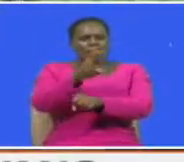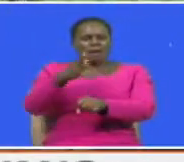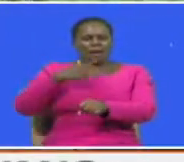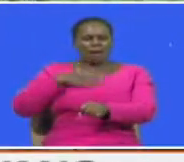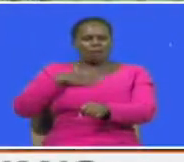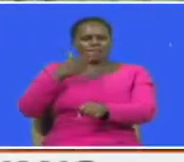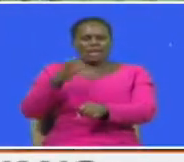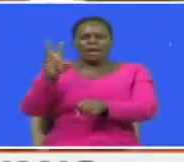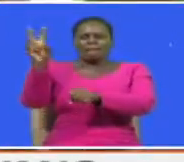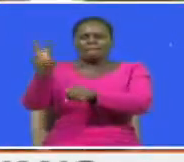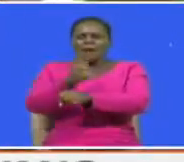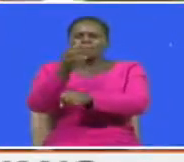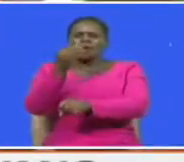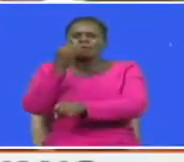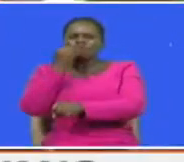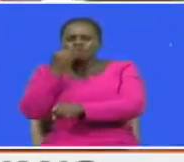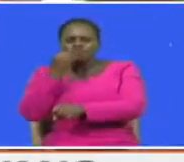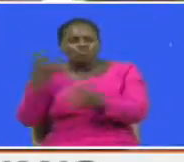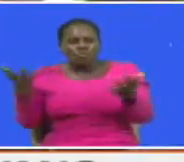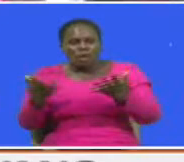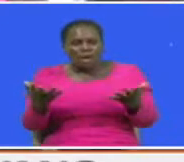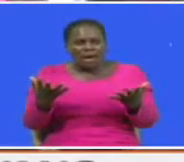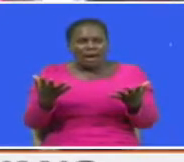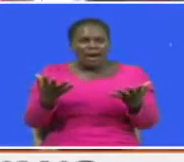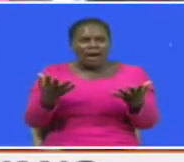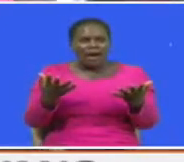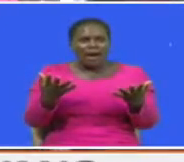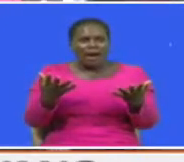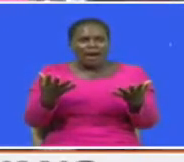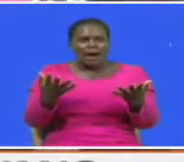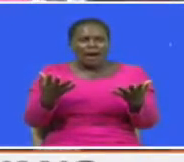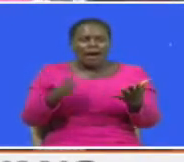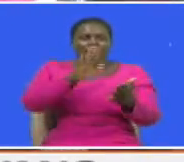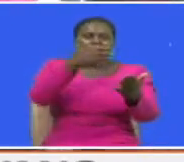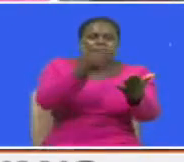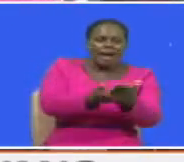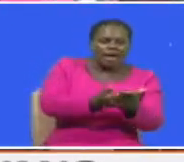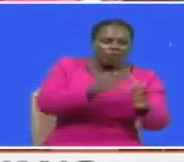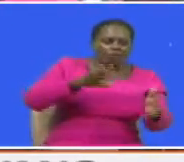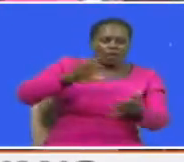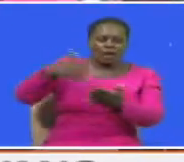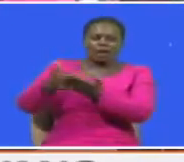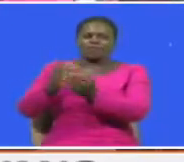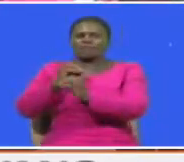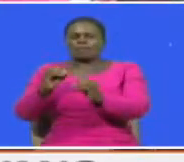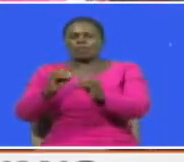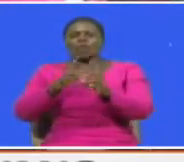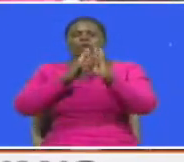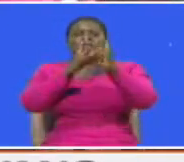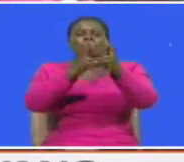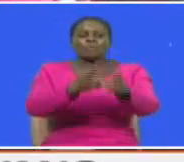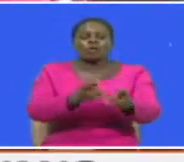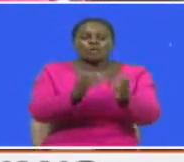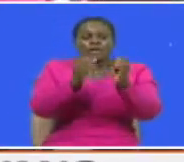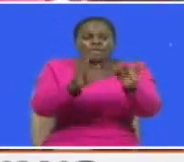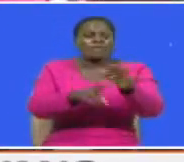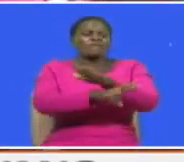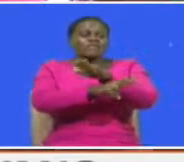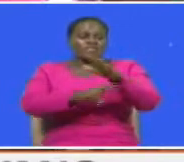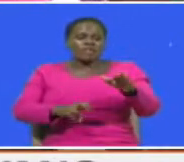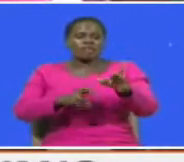ombudsman. Monitor the food. Kama inafika ama ifiki. Peana report. Kama